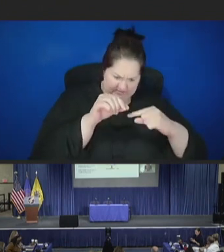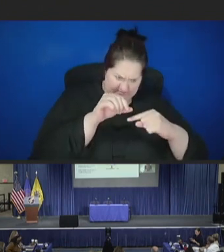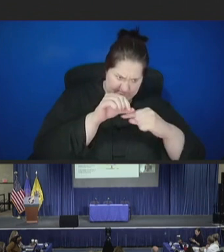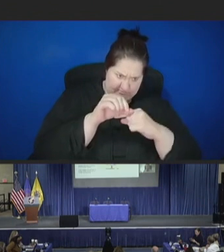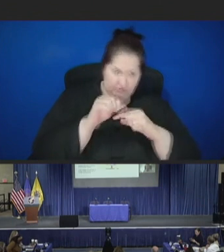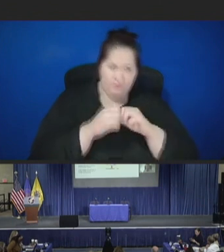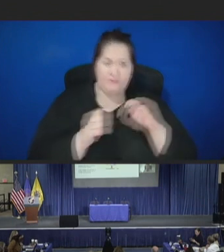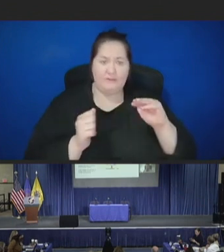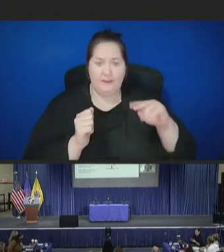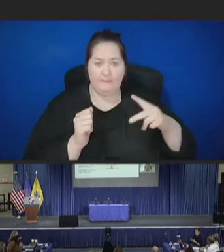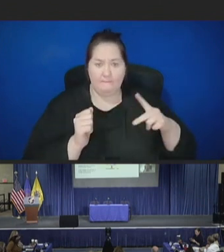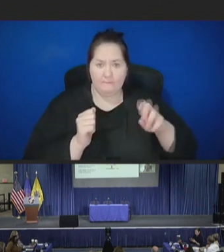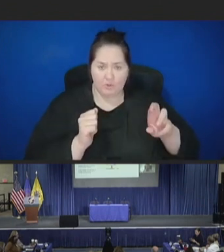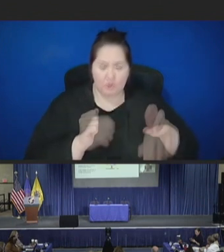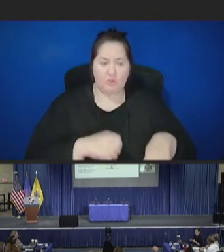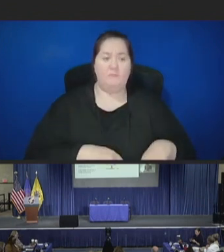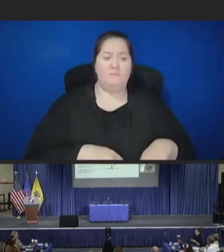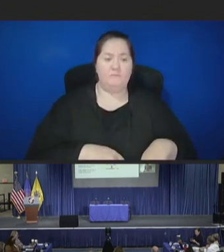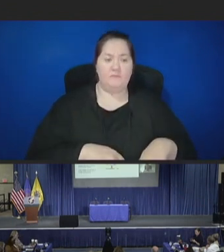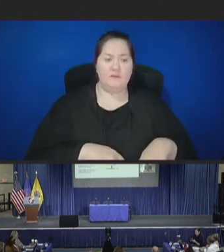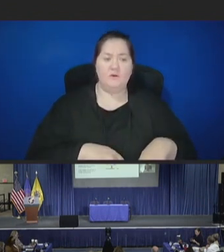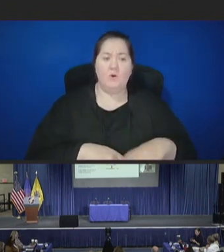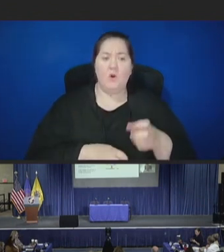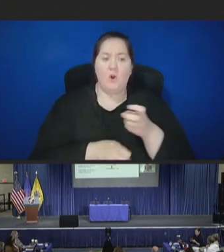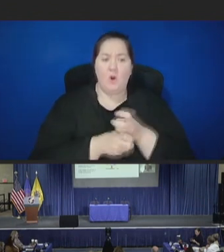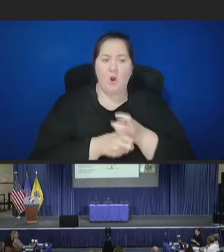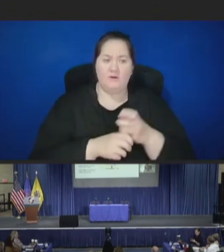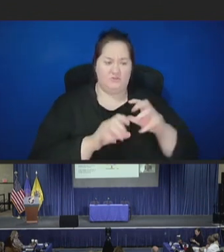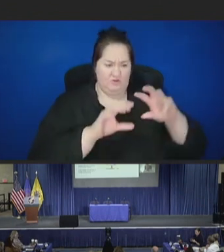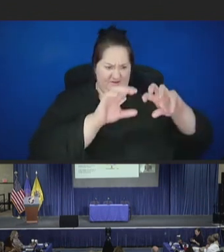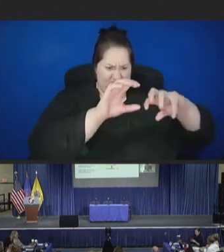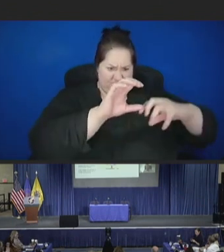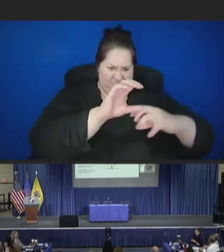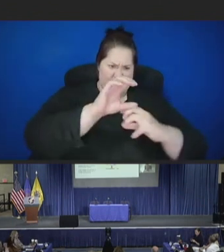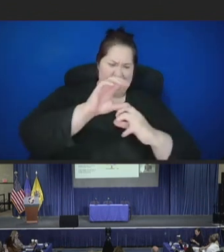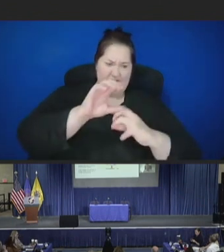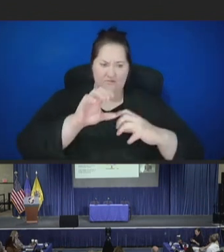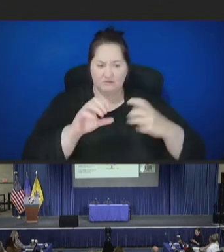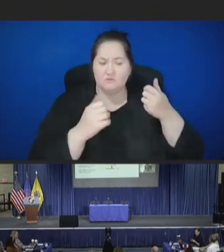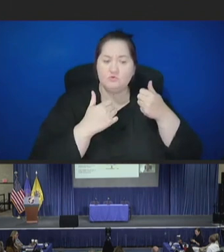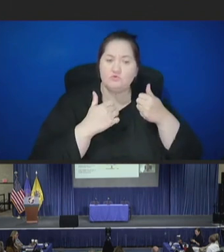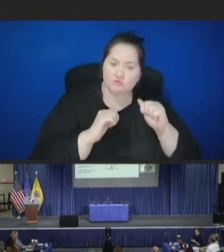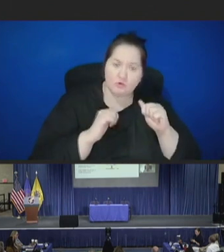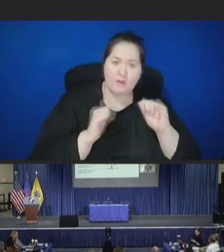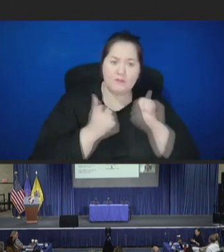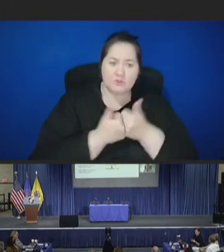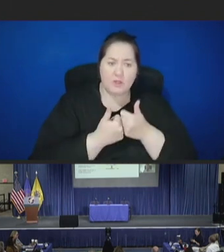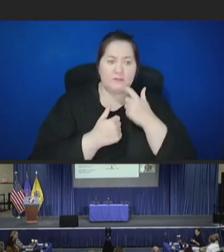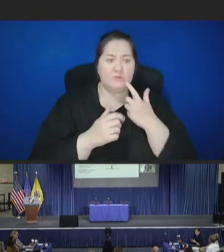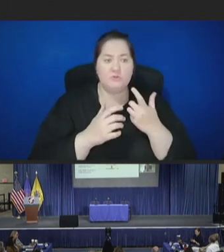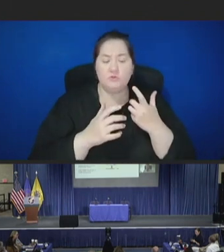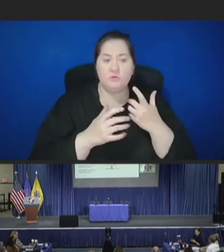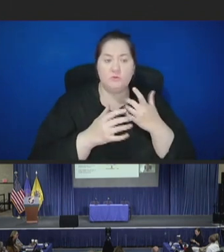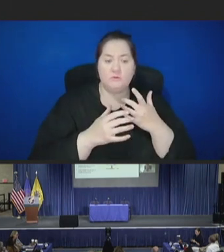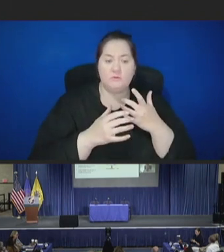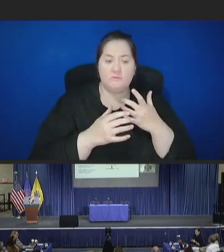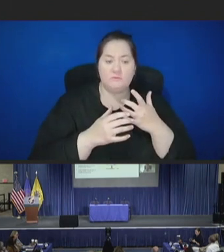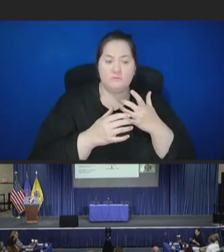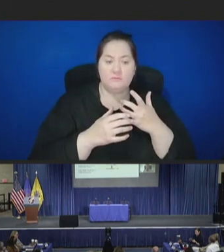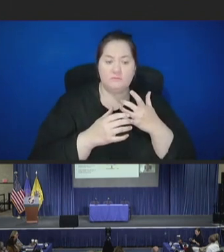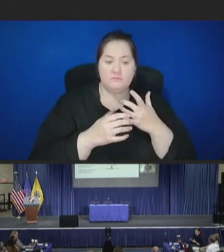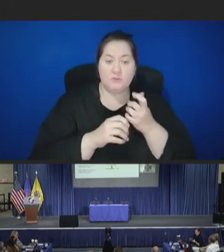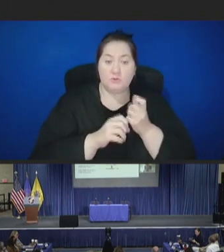AMPA. And that makes it really challenging to induce antibodies to this region by